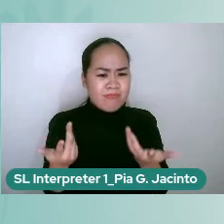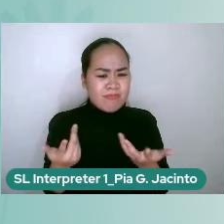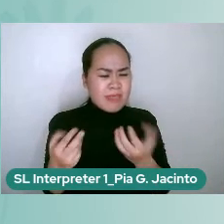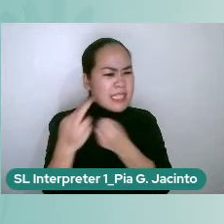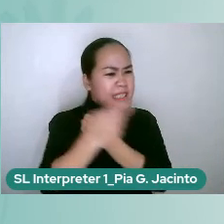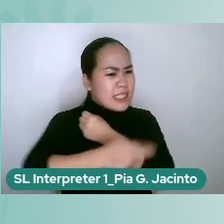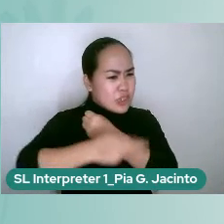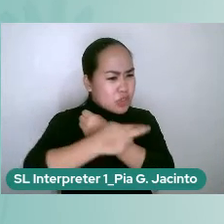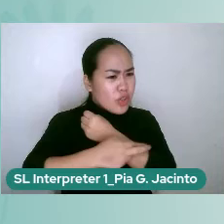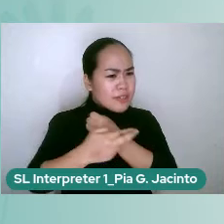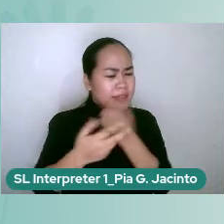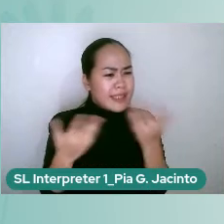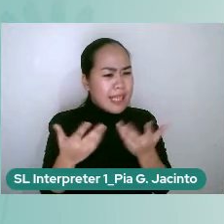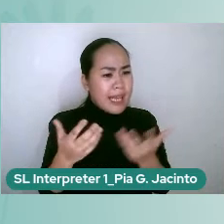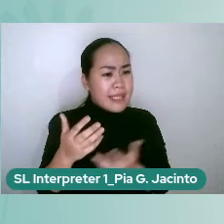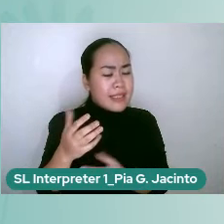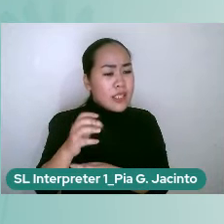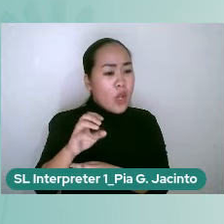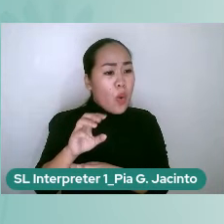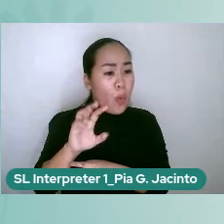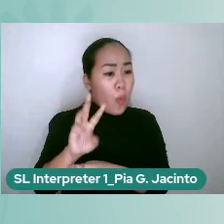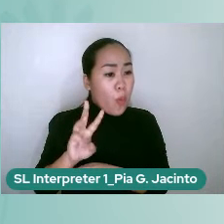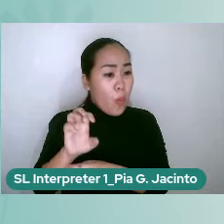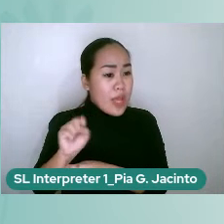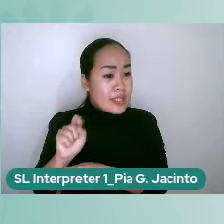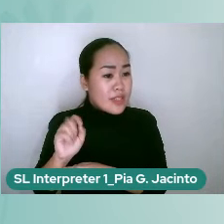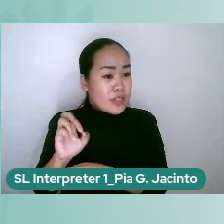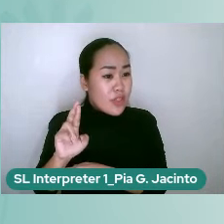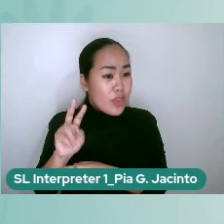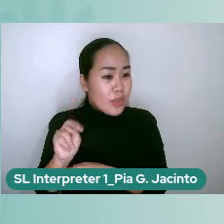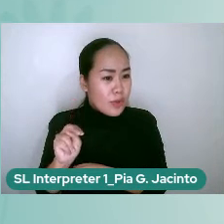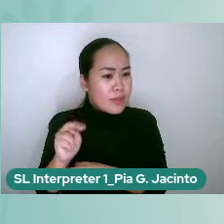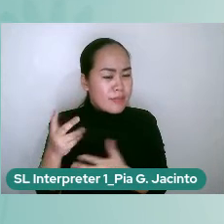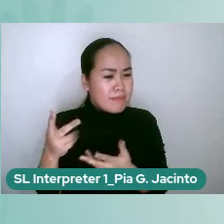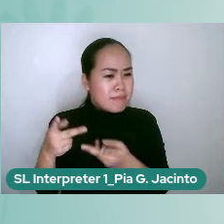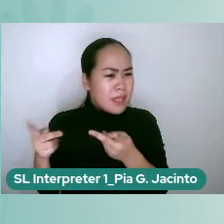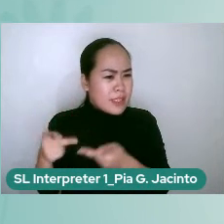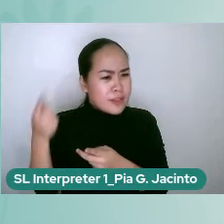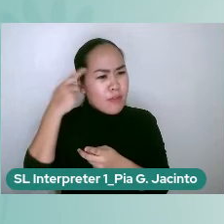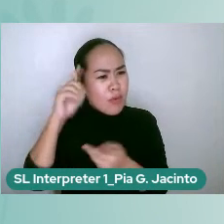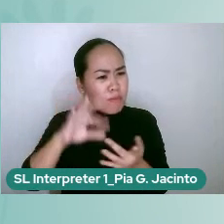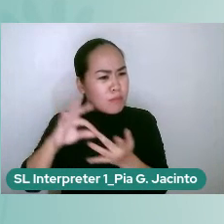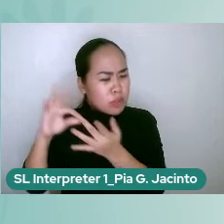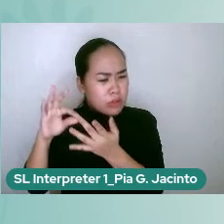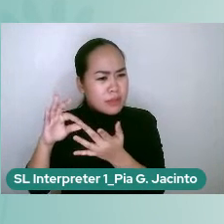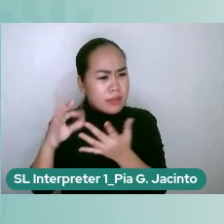Western Pacific, take up regional action plans as a priority for implementation.